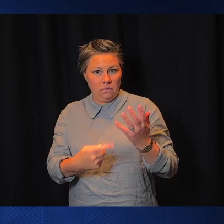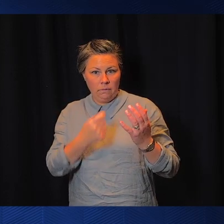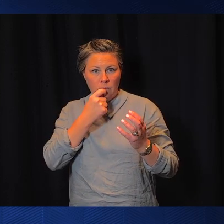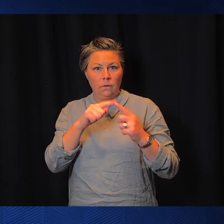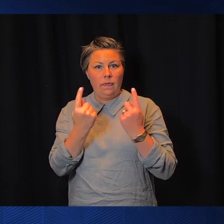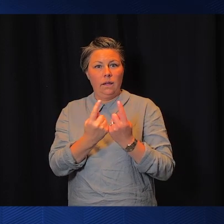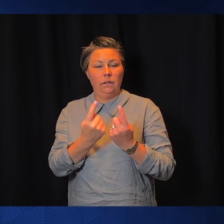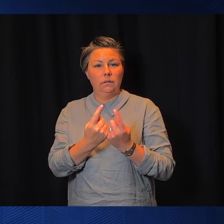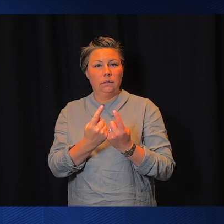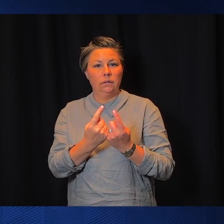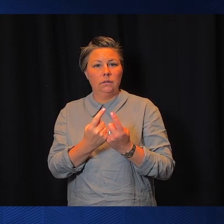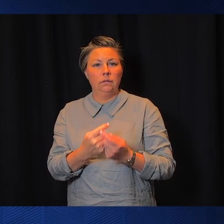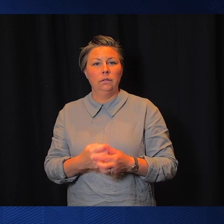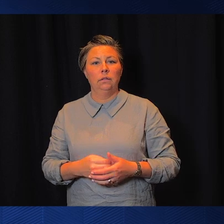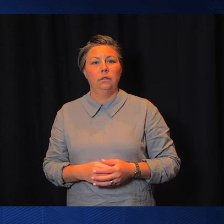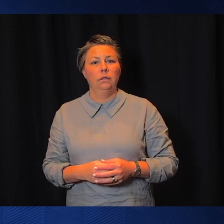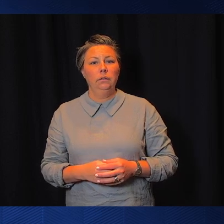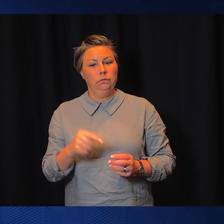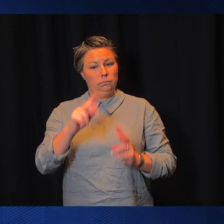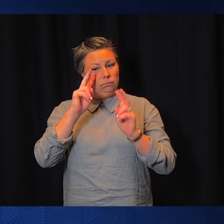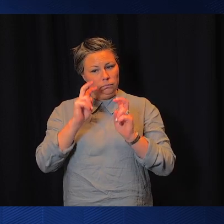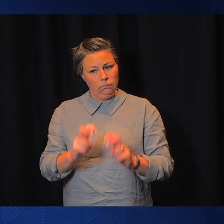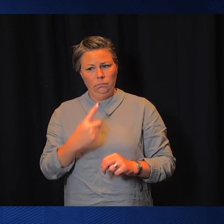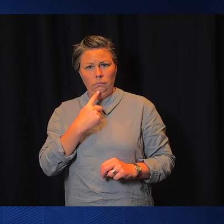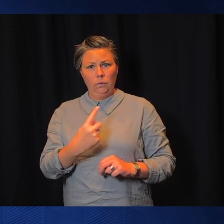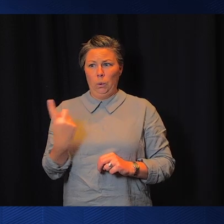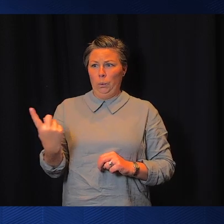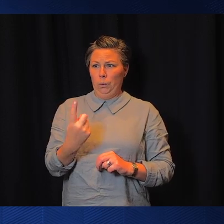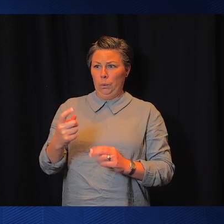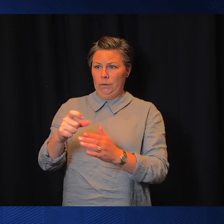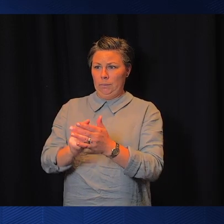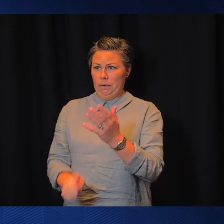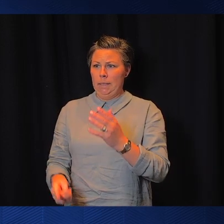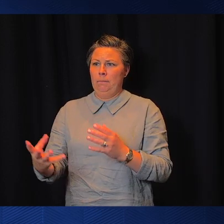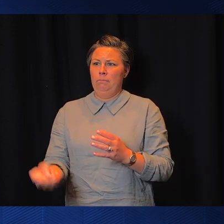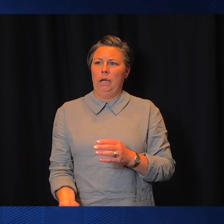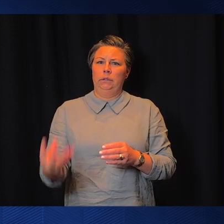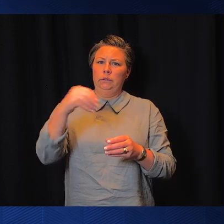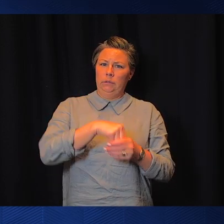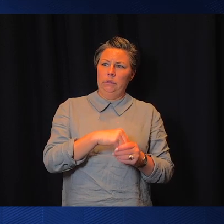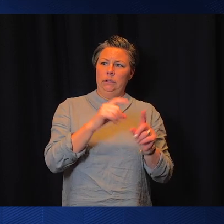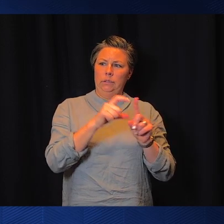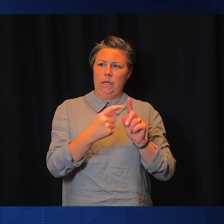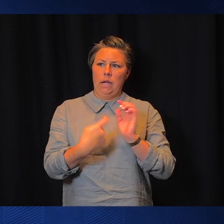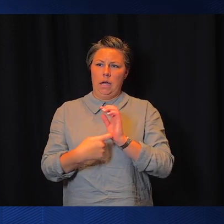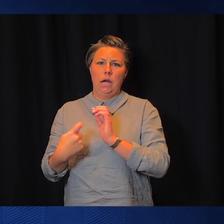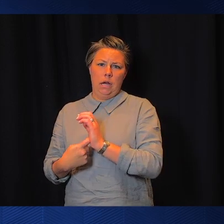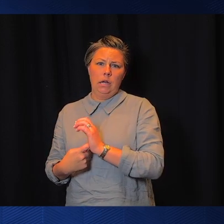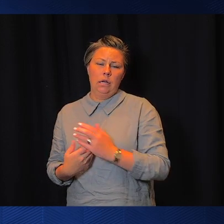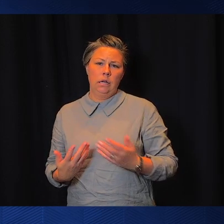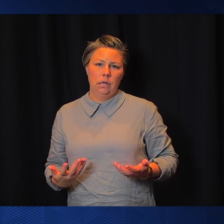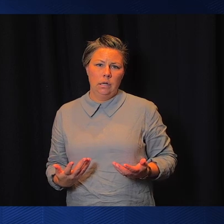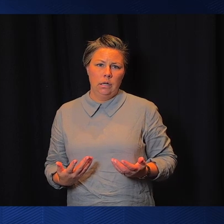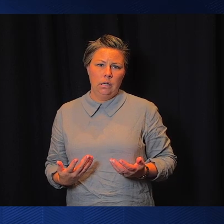in ensuring that persons with disability are included in DRR. However, we